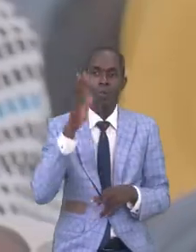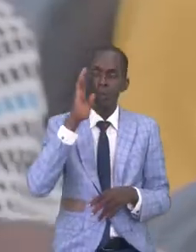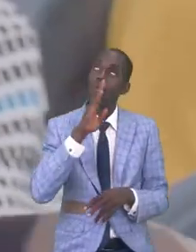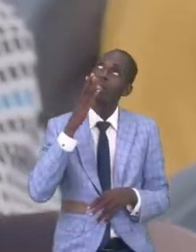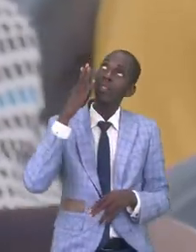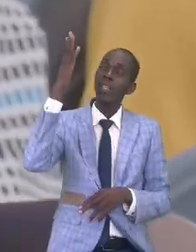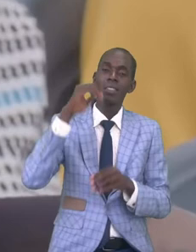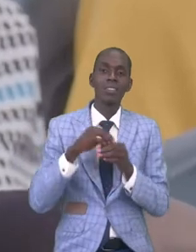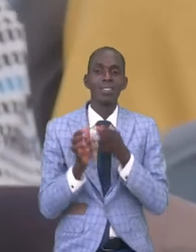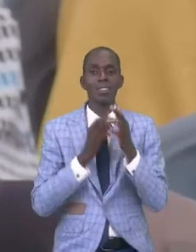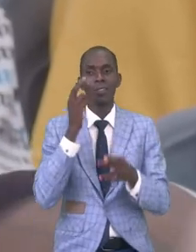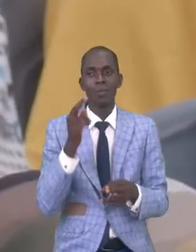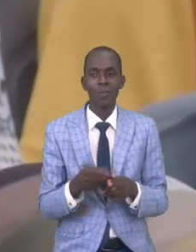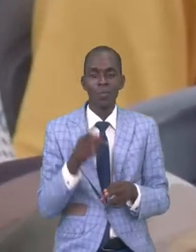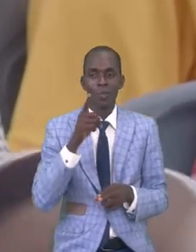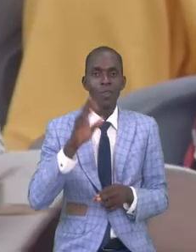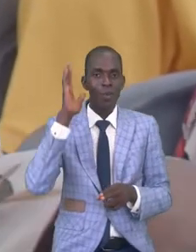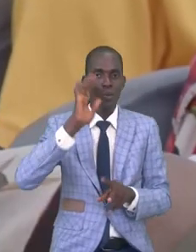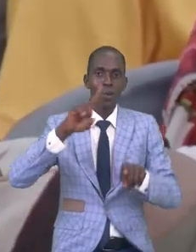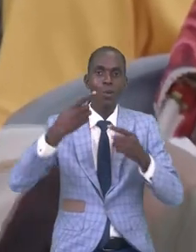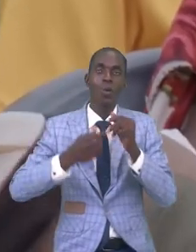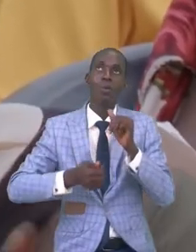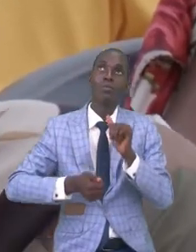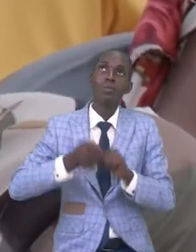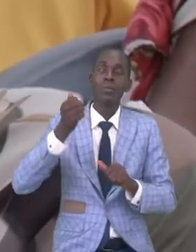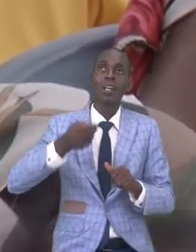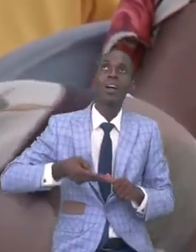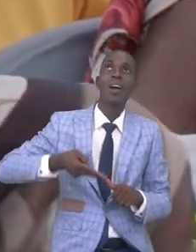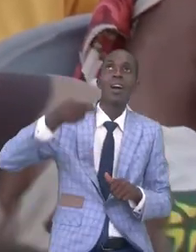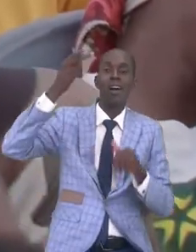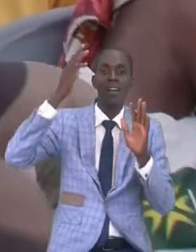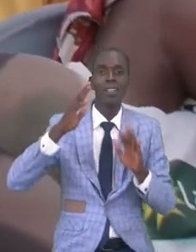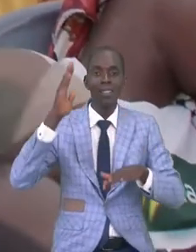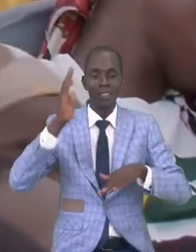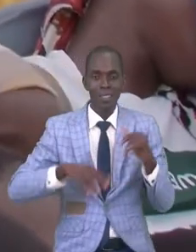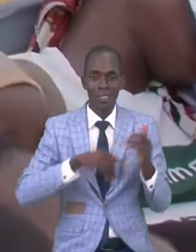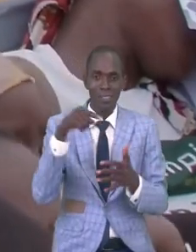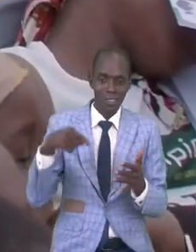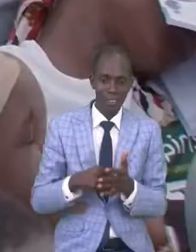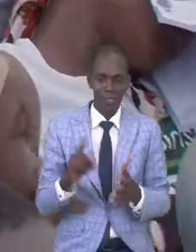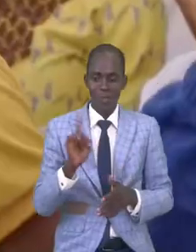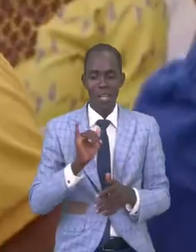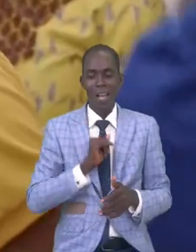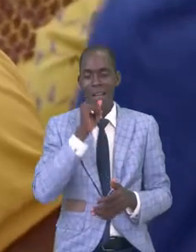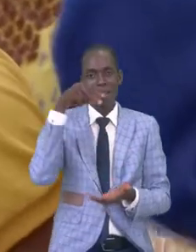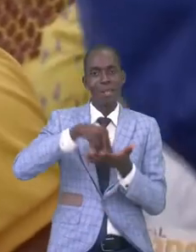there. You will get higher than this platform where I am